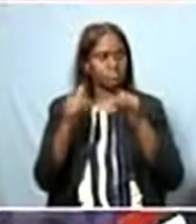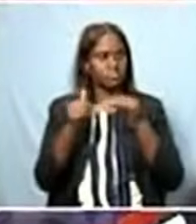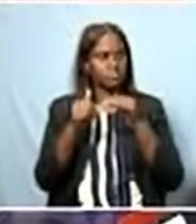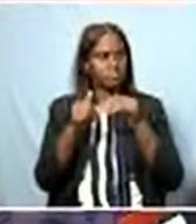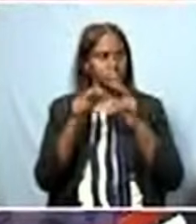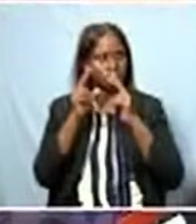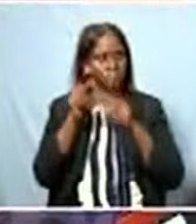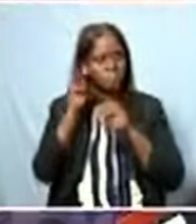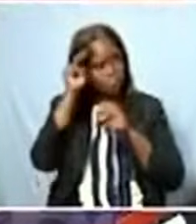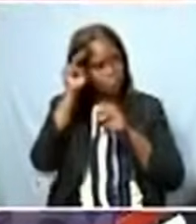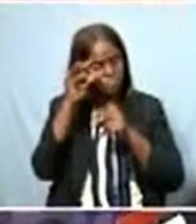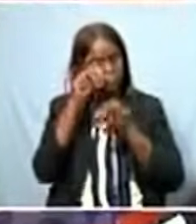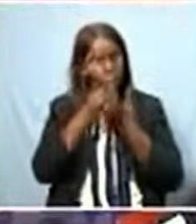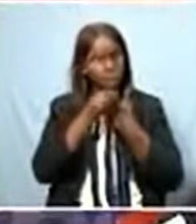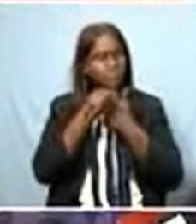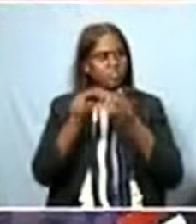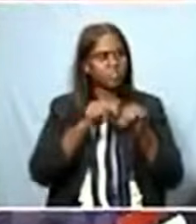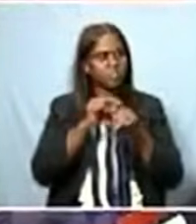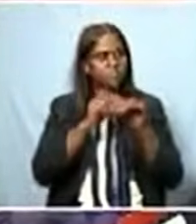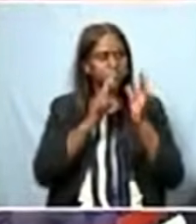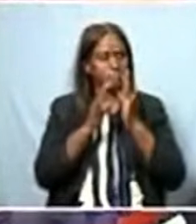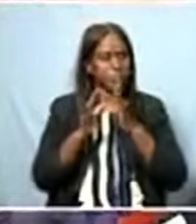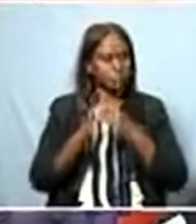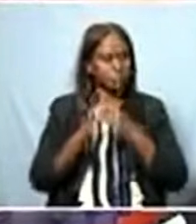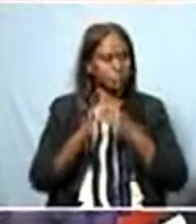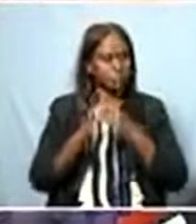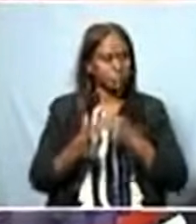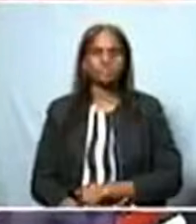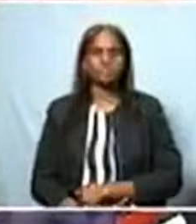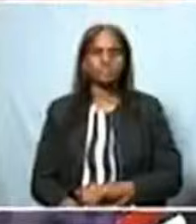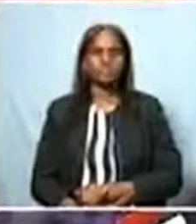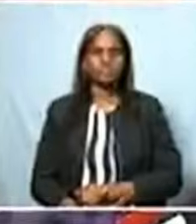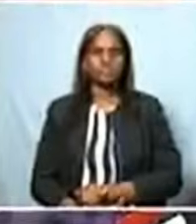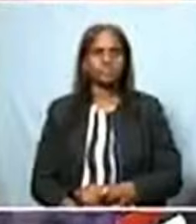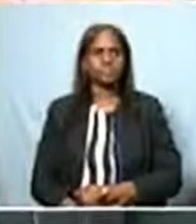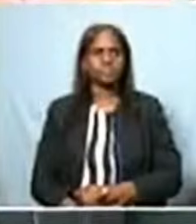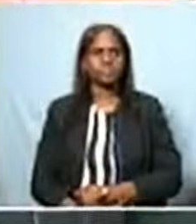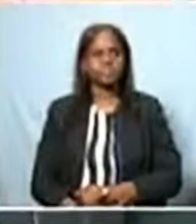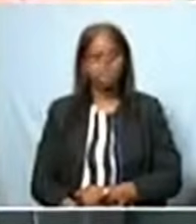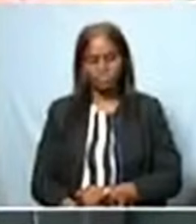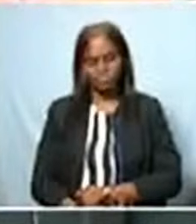The Honorable Minister of Finance and National Planning.